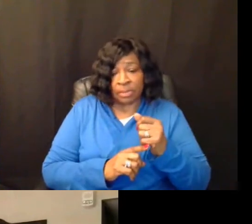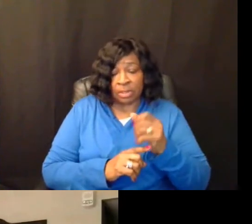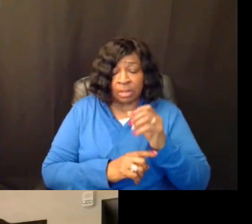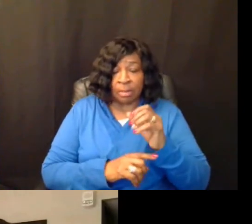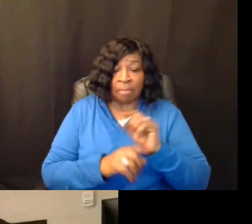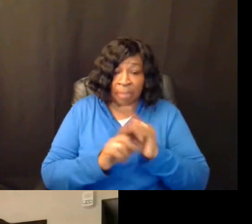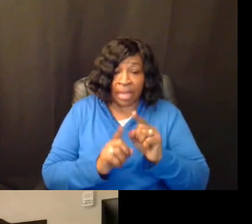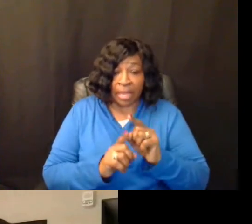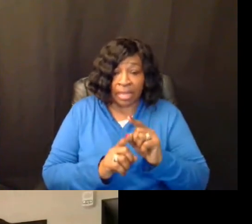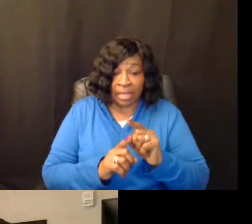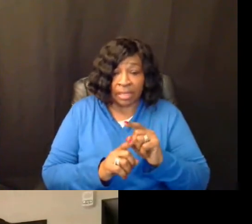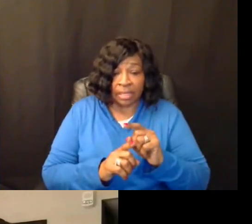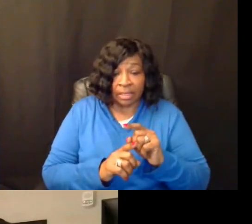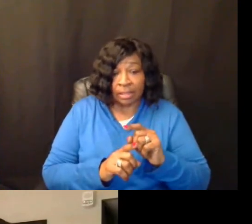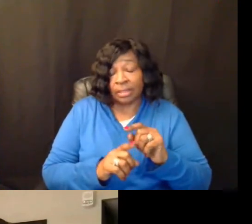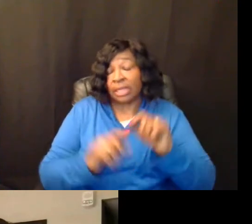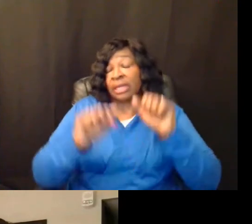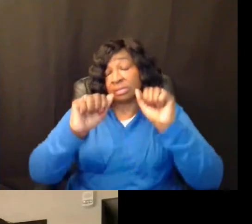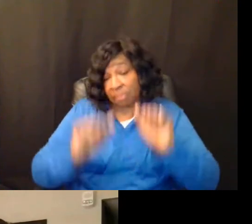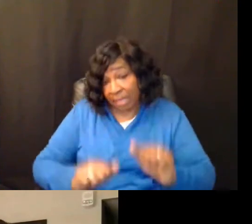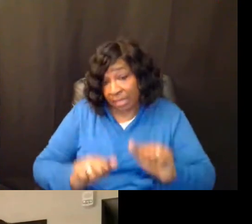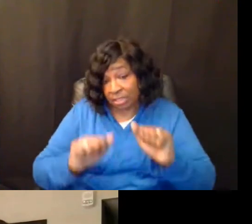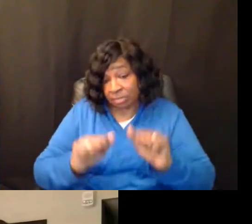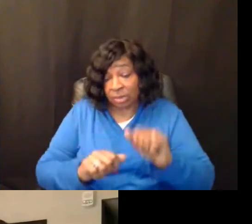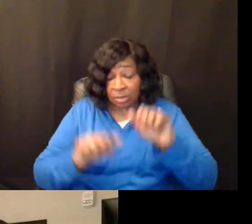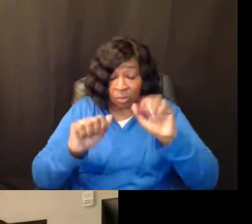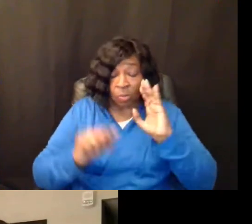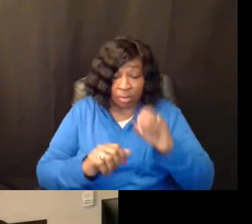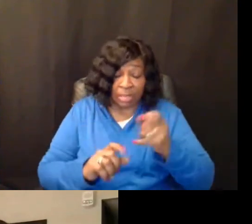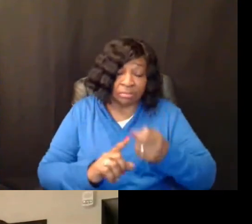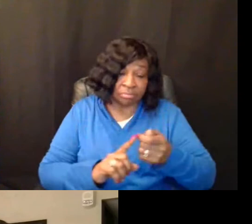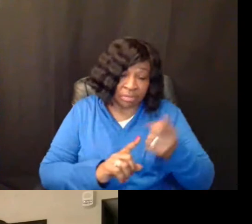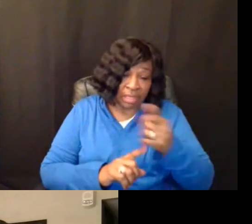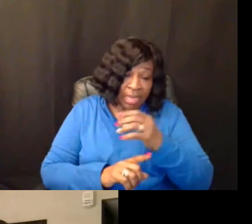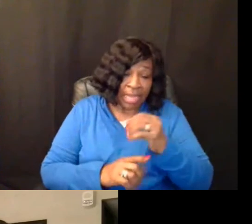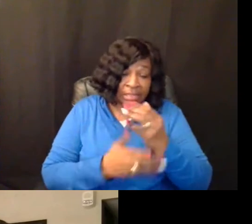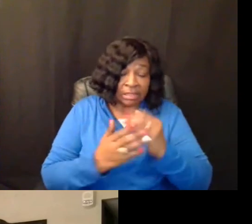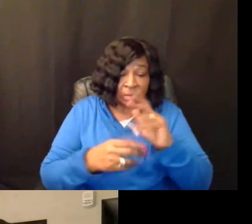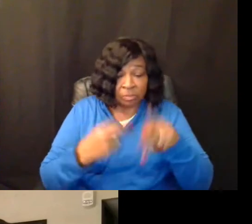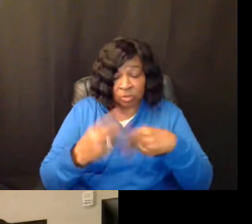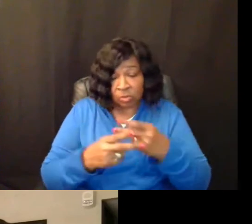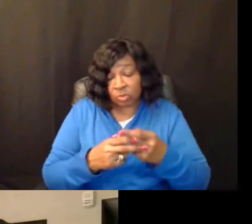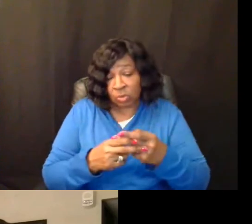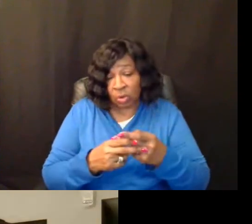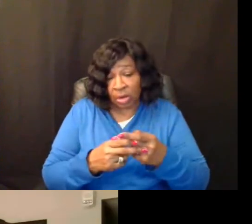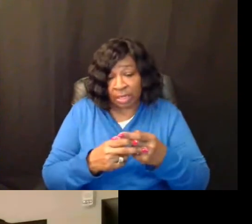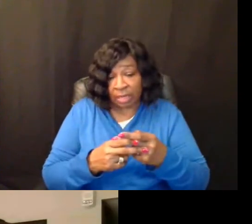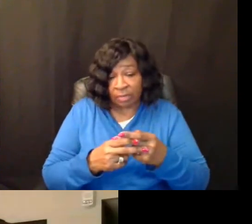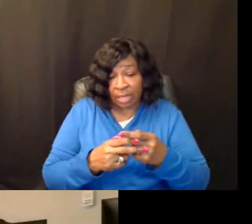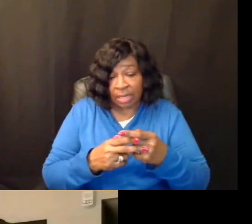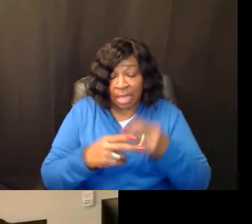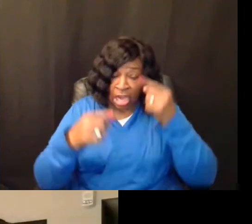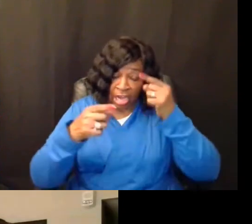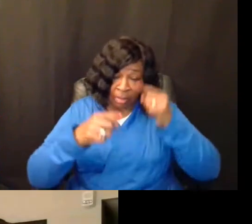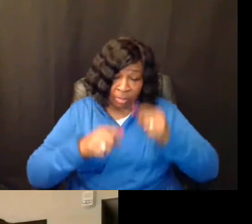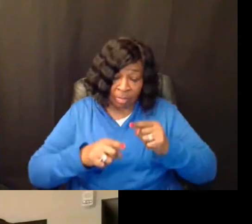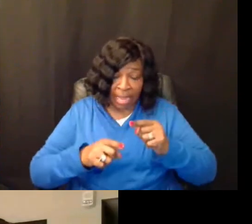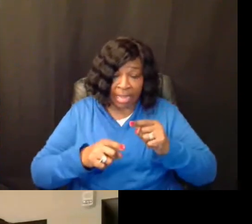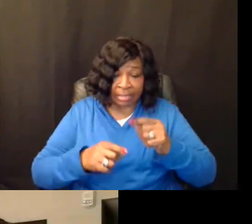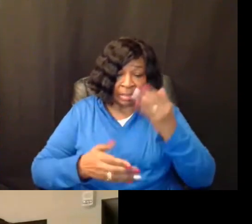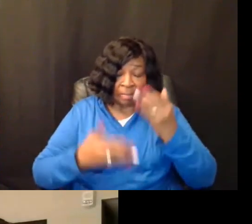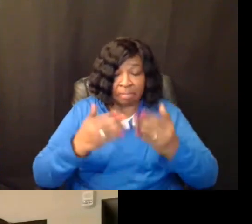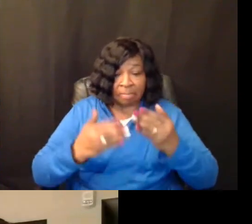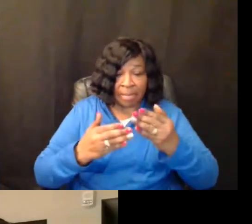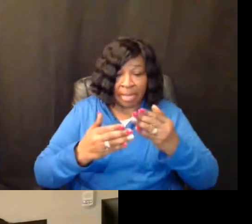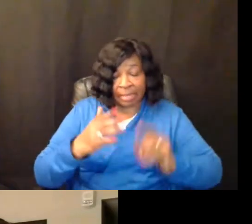But it is feasible that it could get knocked out, and it is feasible that some sort of compromise may end up